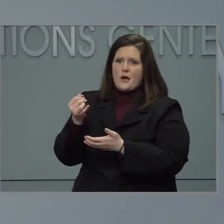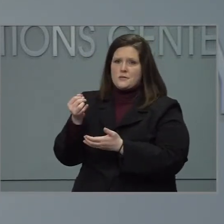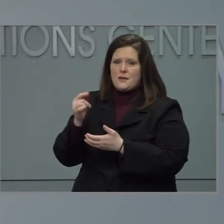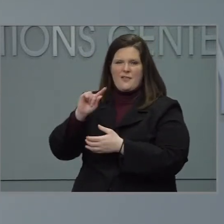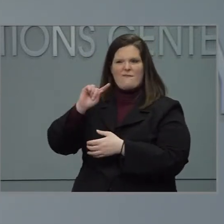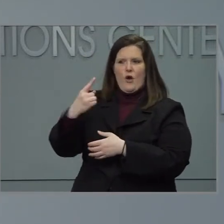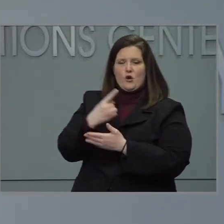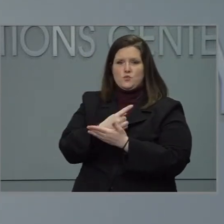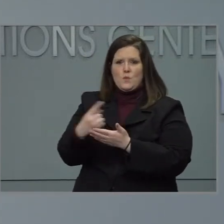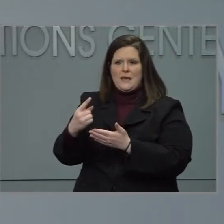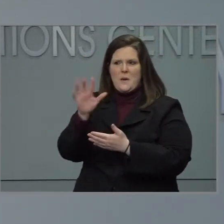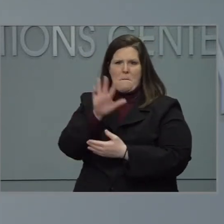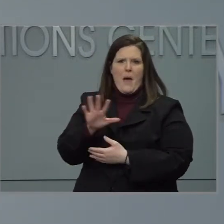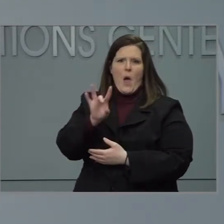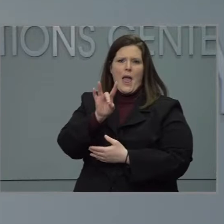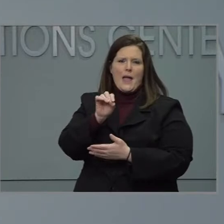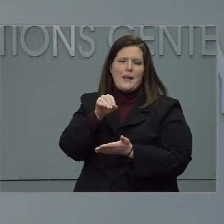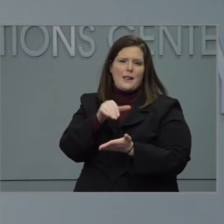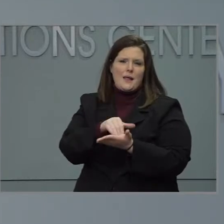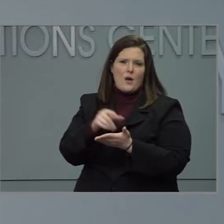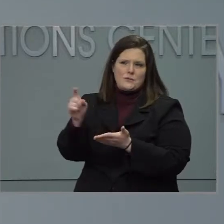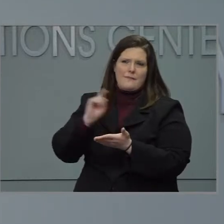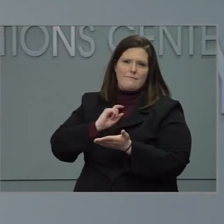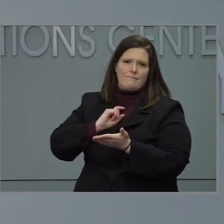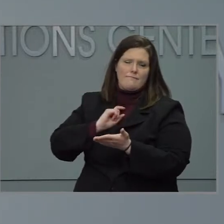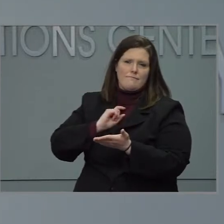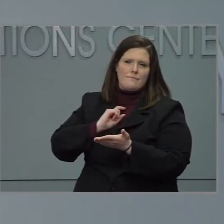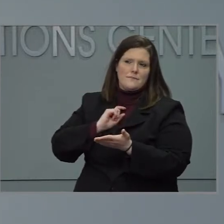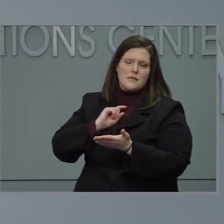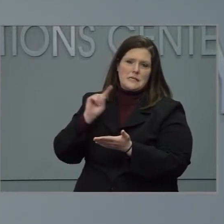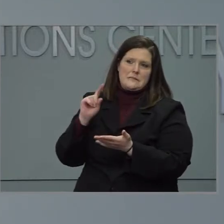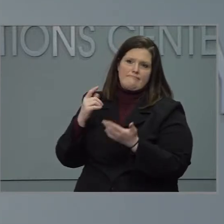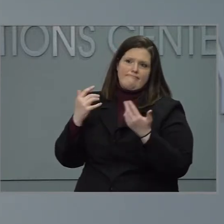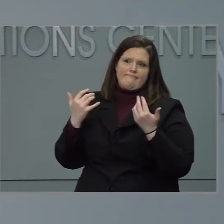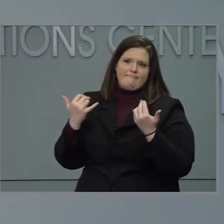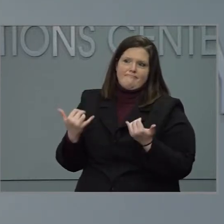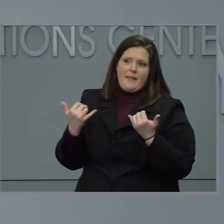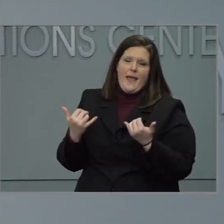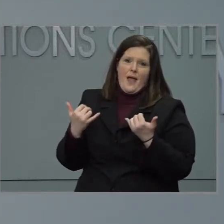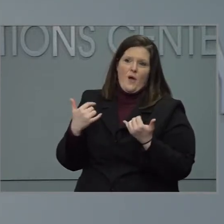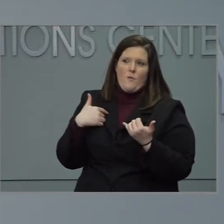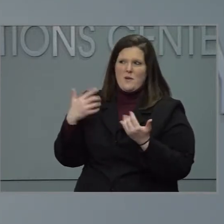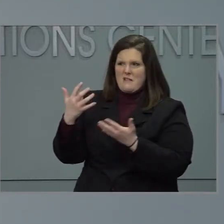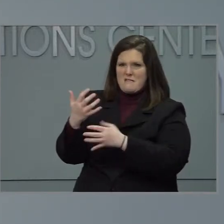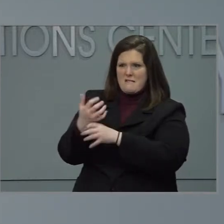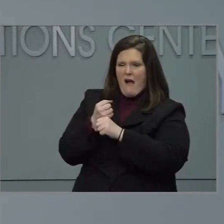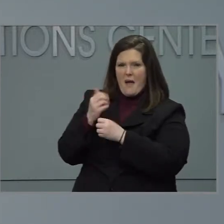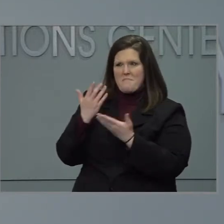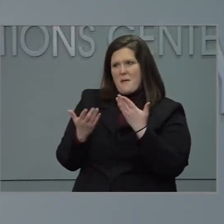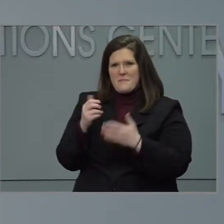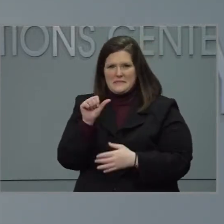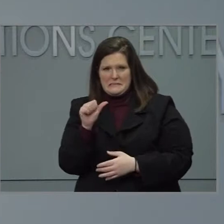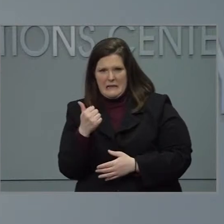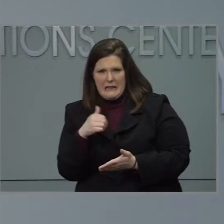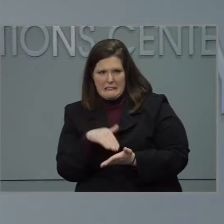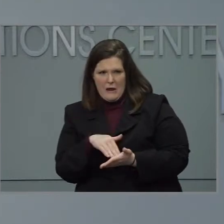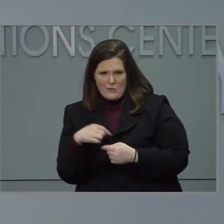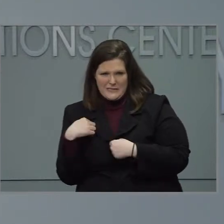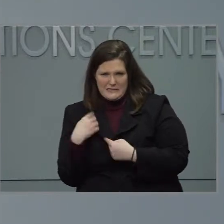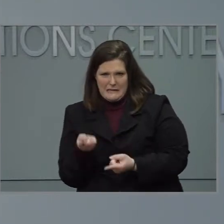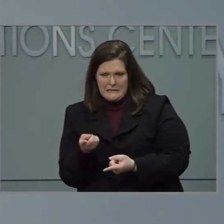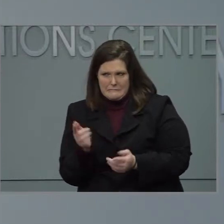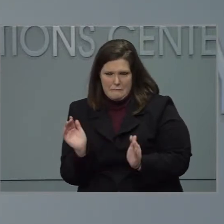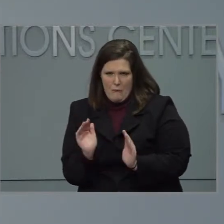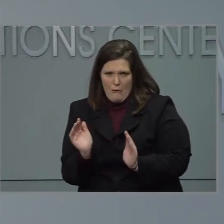it was authorized. That was about 80,000 doses. We've gotten just a small amount, about 10,000 doses since then, but we have